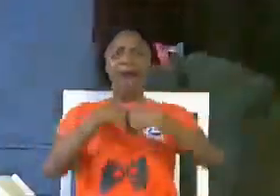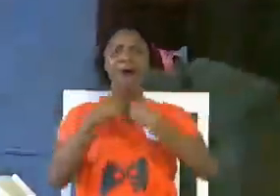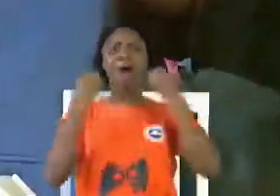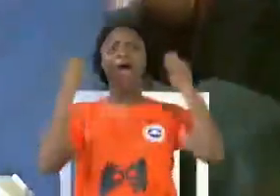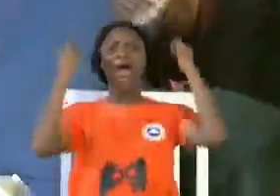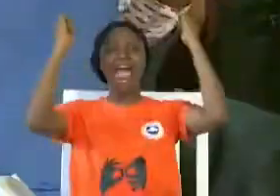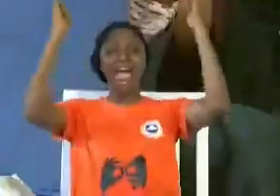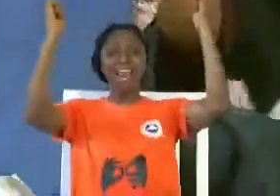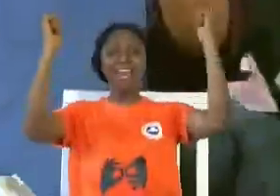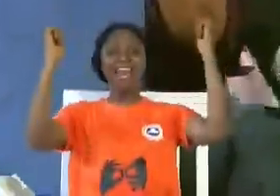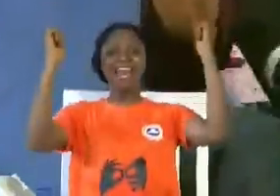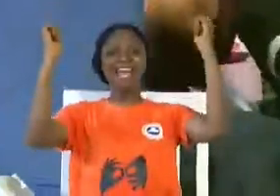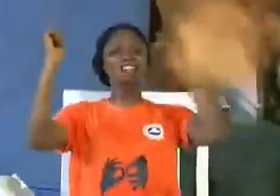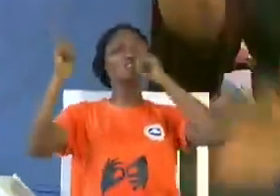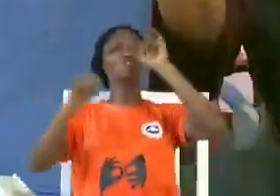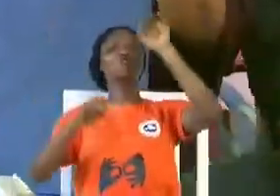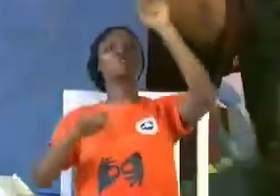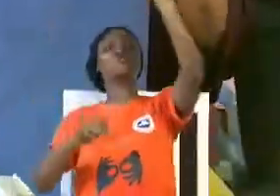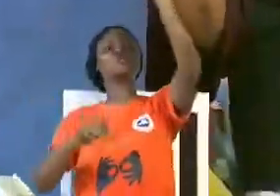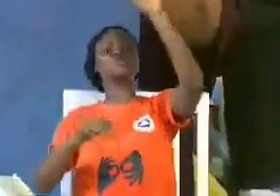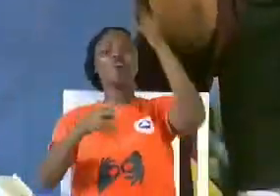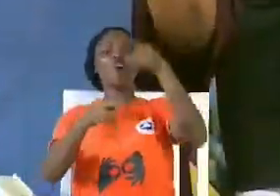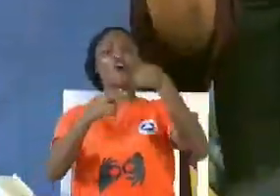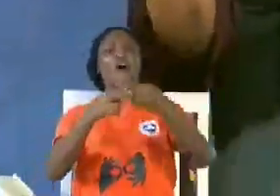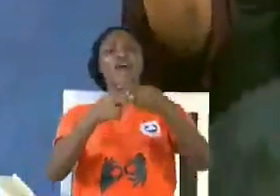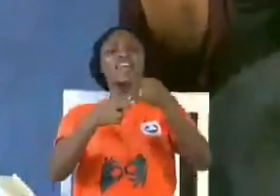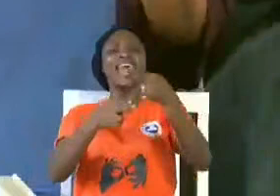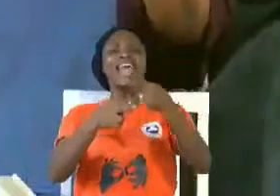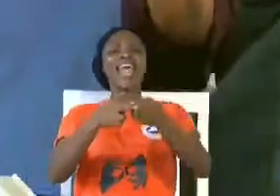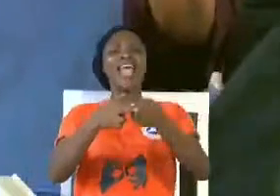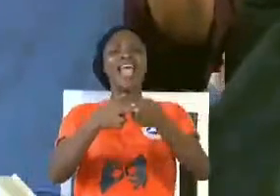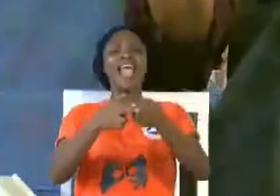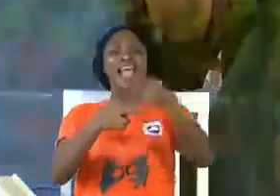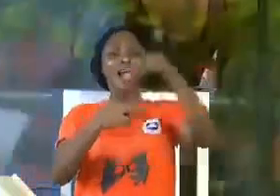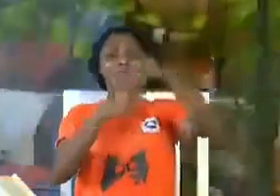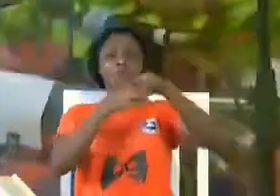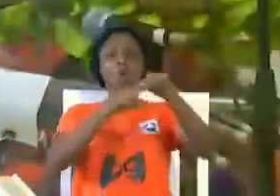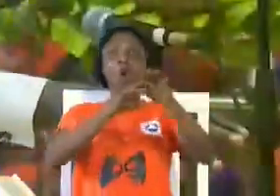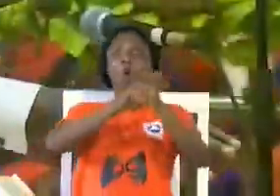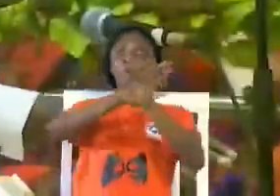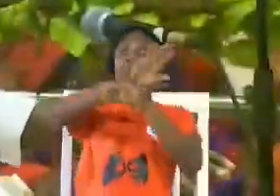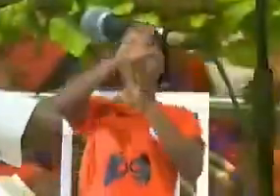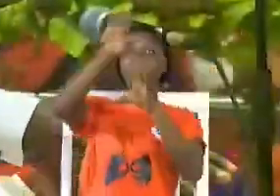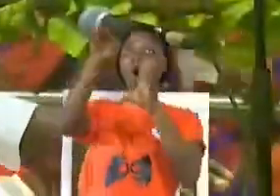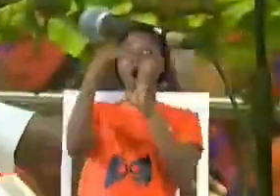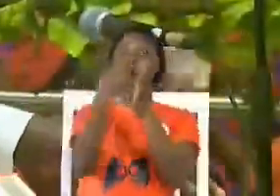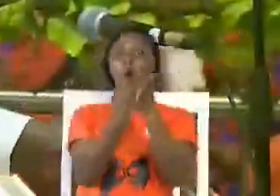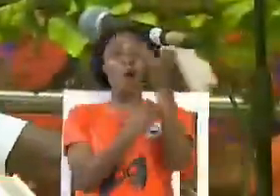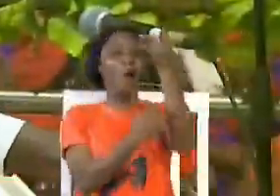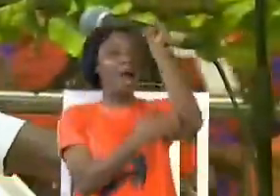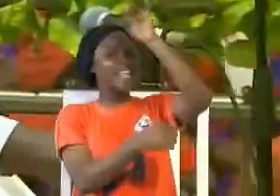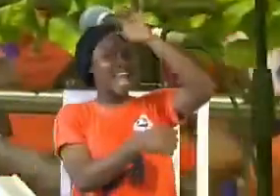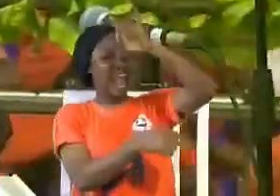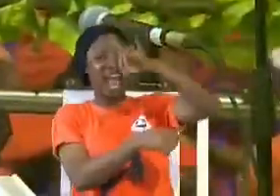how excellent is your name in all